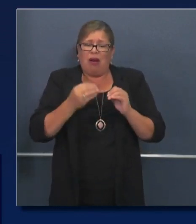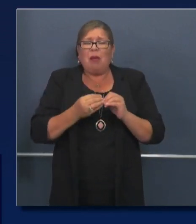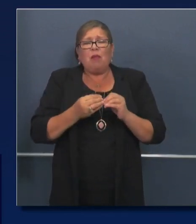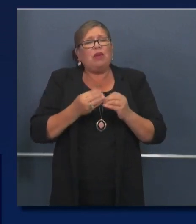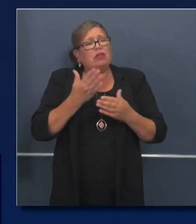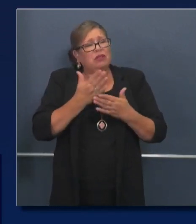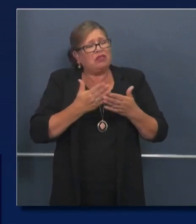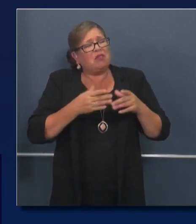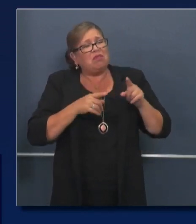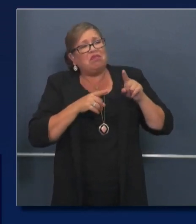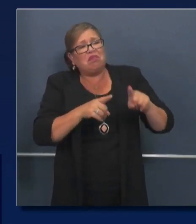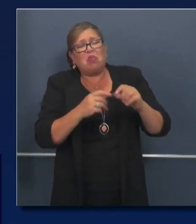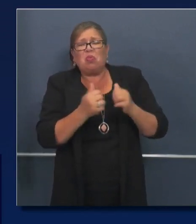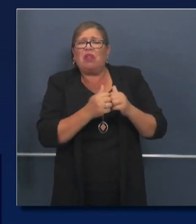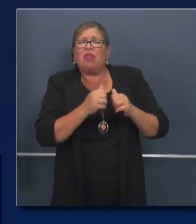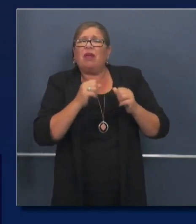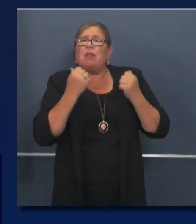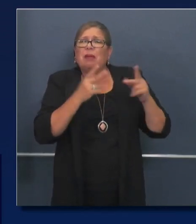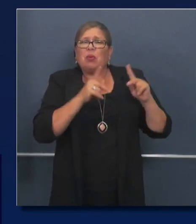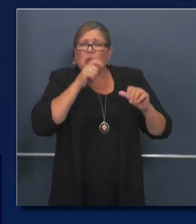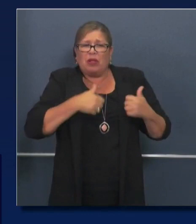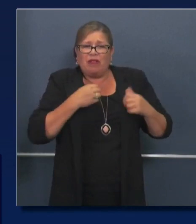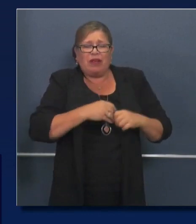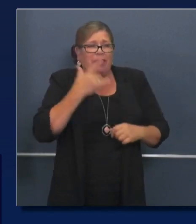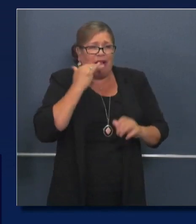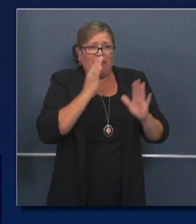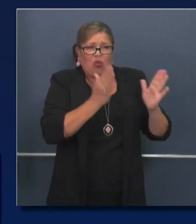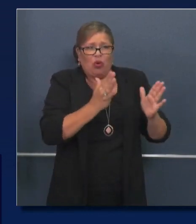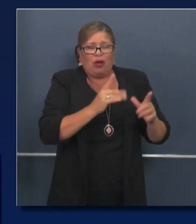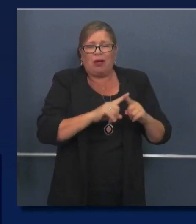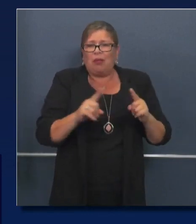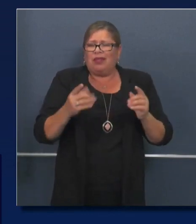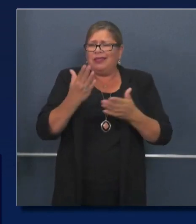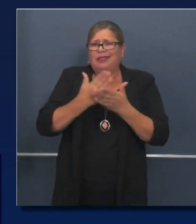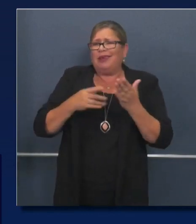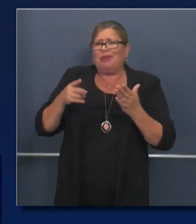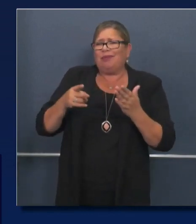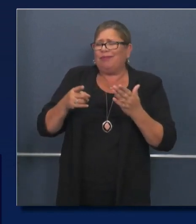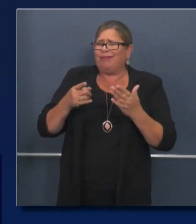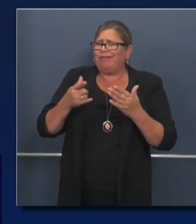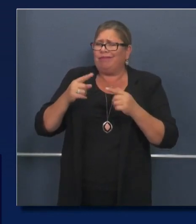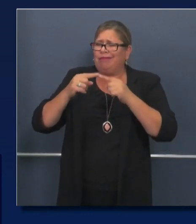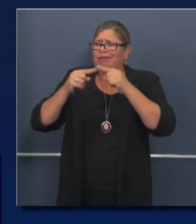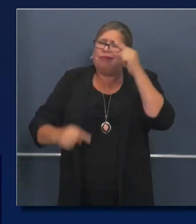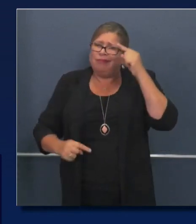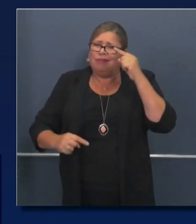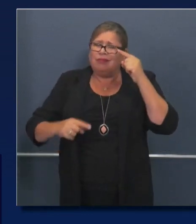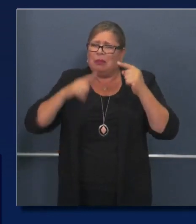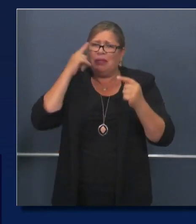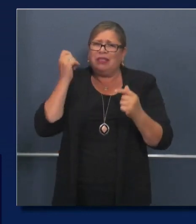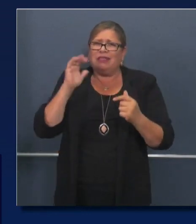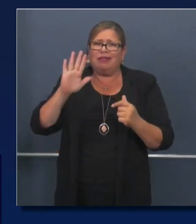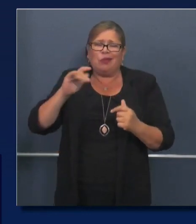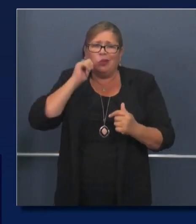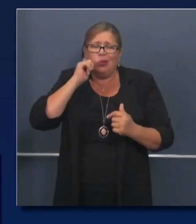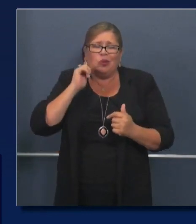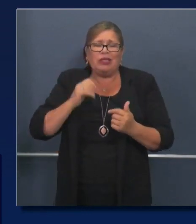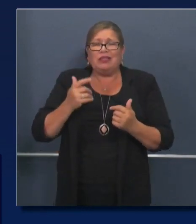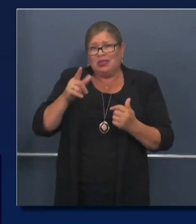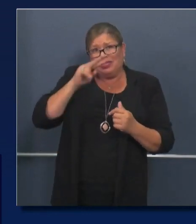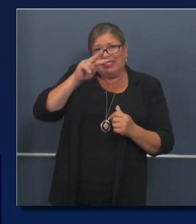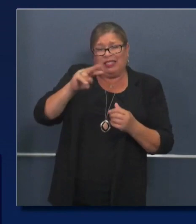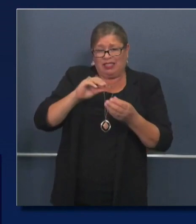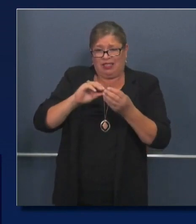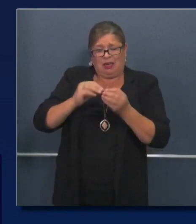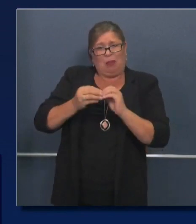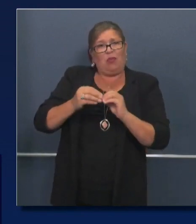population. In others, we are not immune to those disparities, again, that were brought into this crisis in the first place. You can see for the